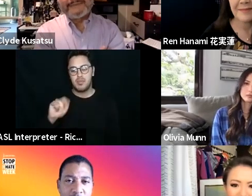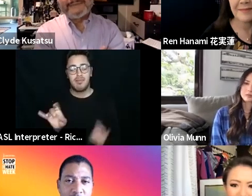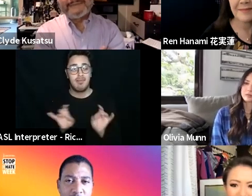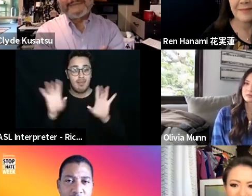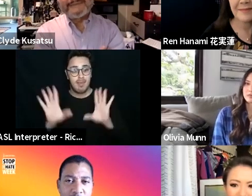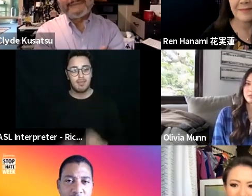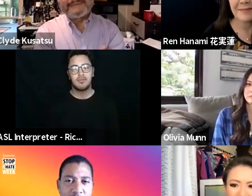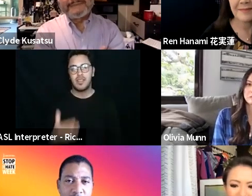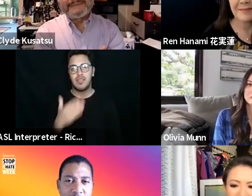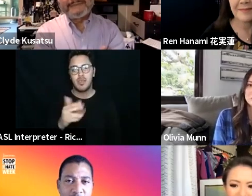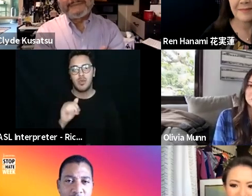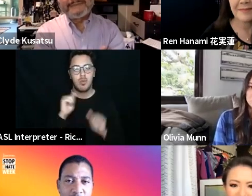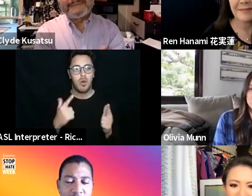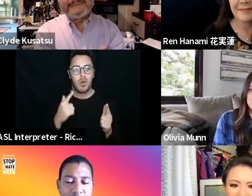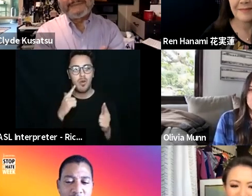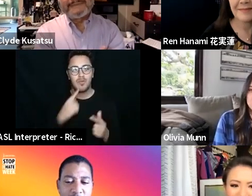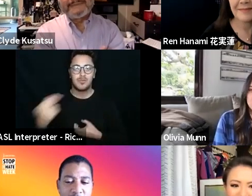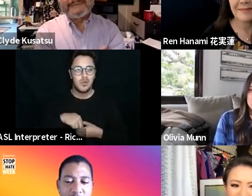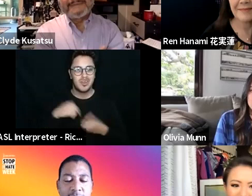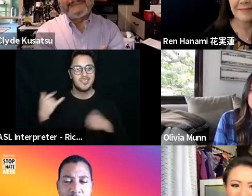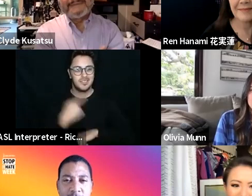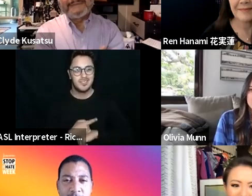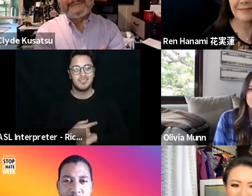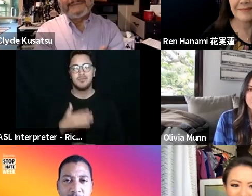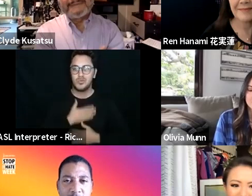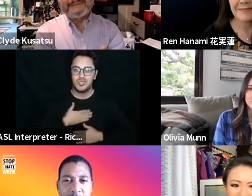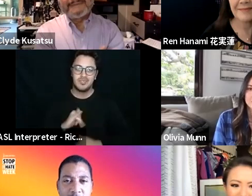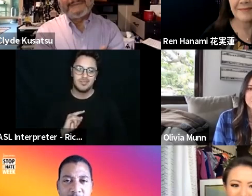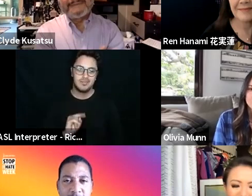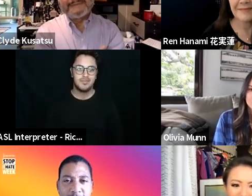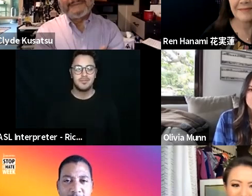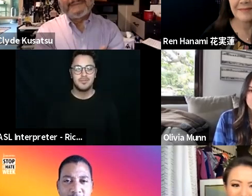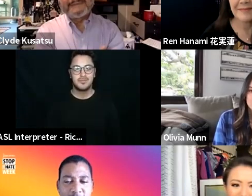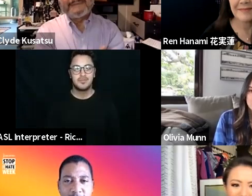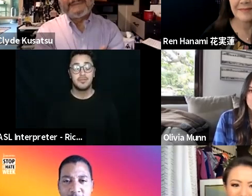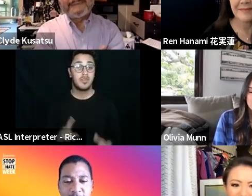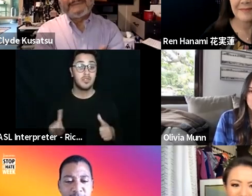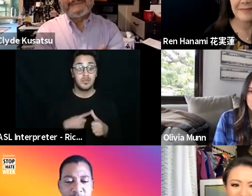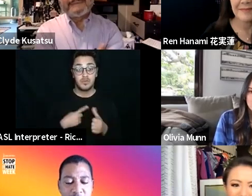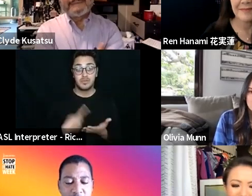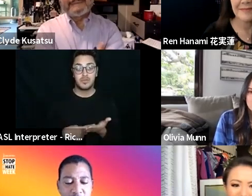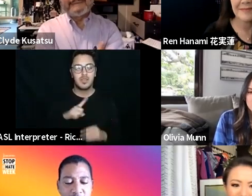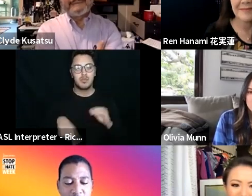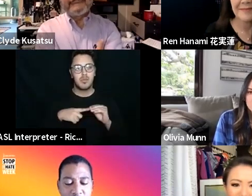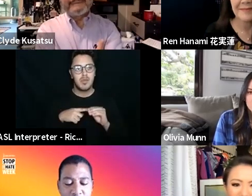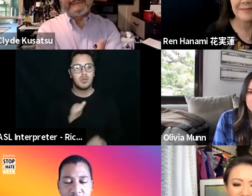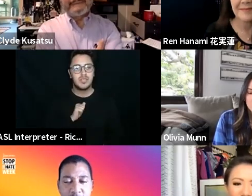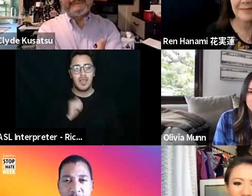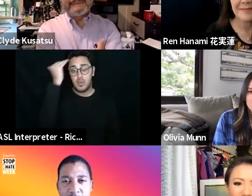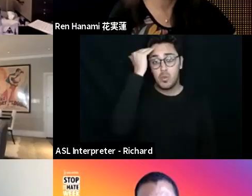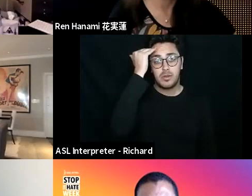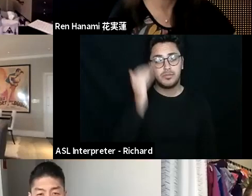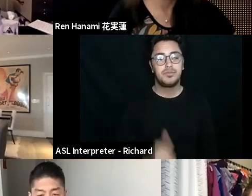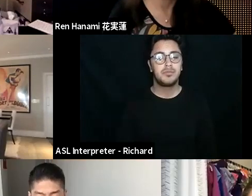all for being with us today. I really appreciate it. All right, I want to talk a little bit first about self-awareness. Sometimes we need to check in